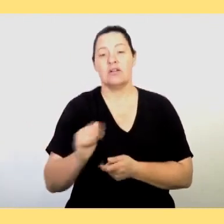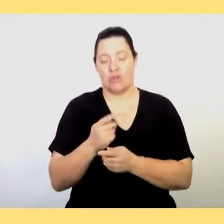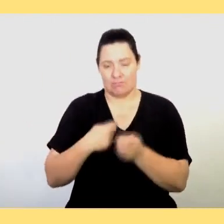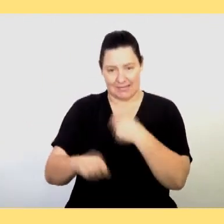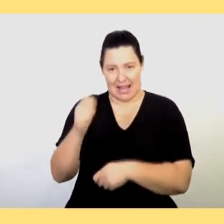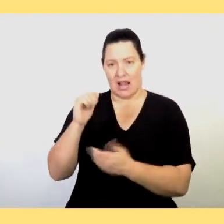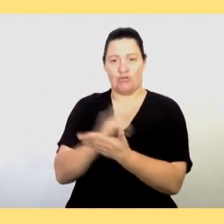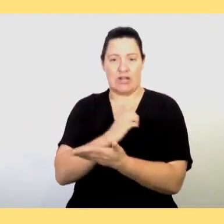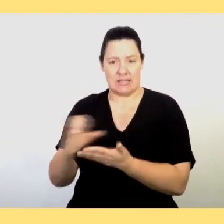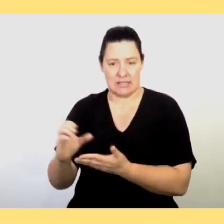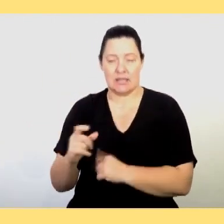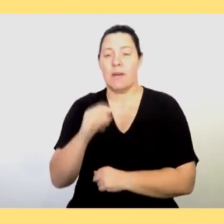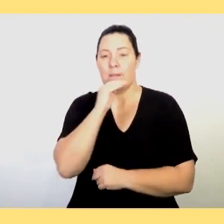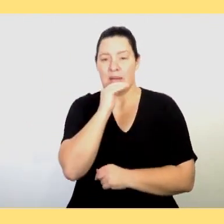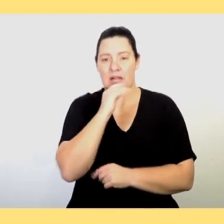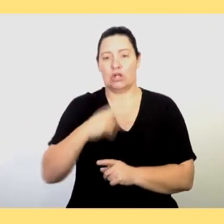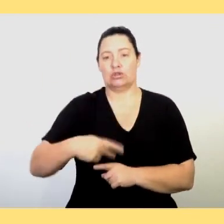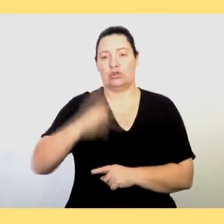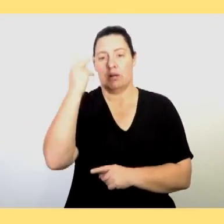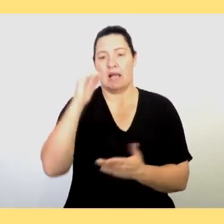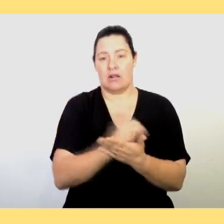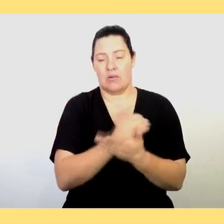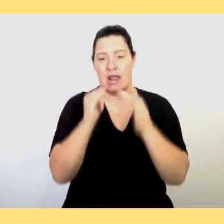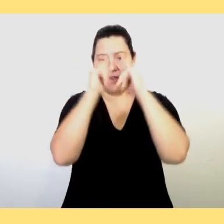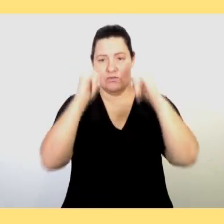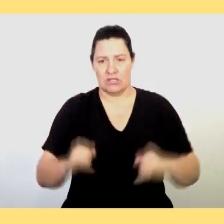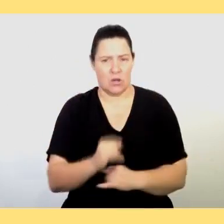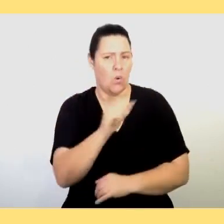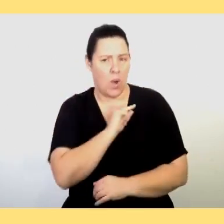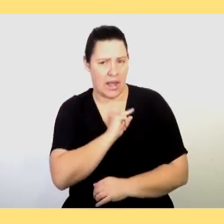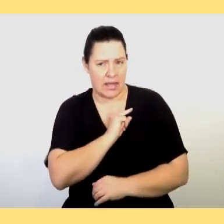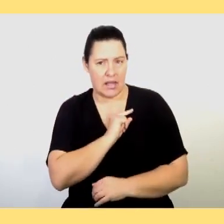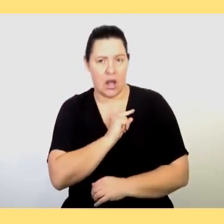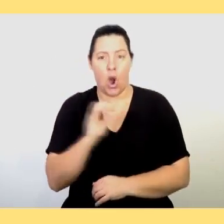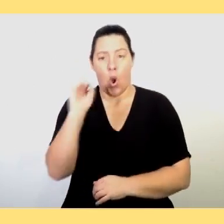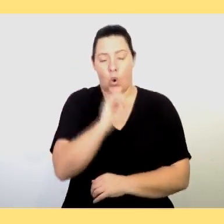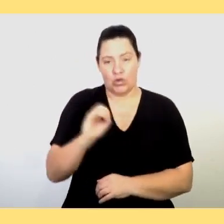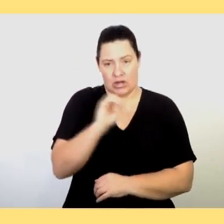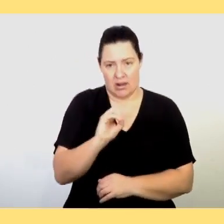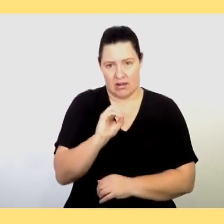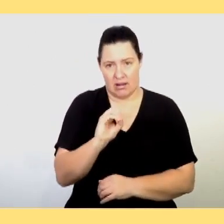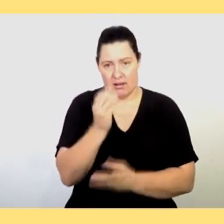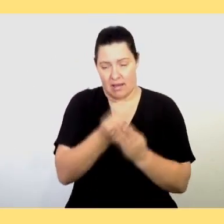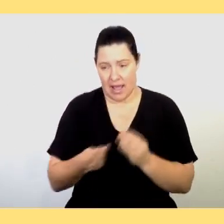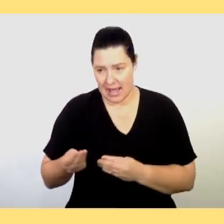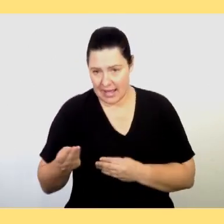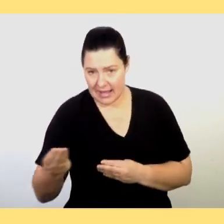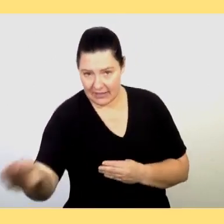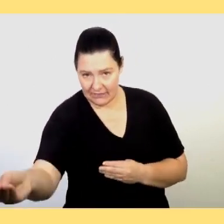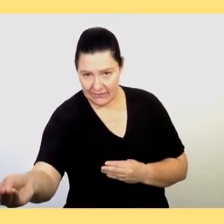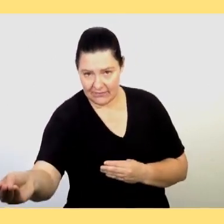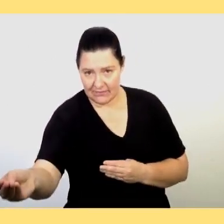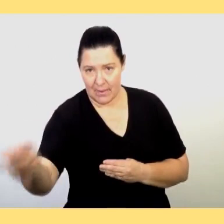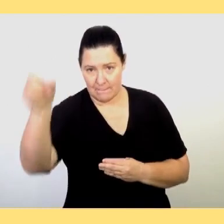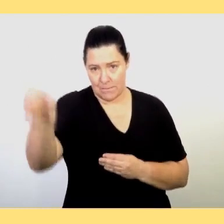so when stock is sold on credit, it is called the duplicate credit invoice. Why? Because the original invoice is